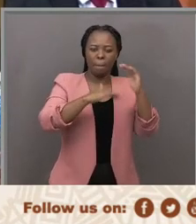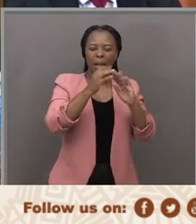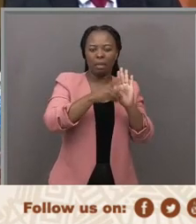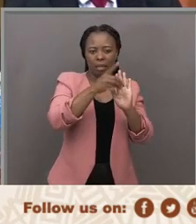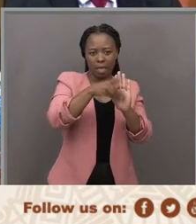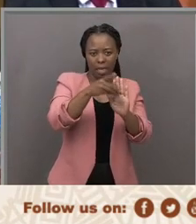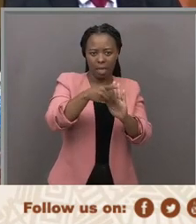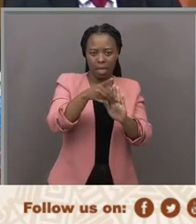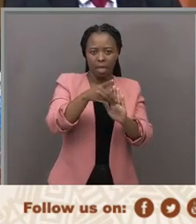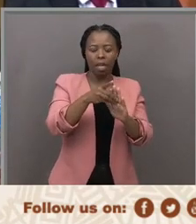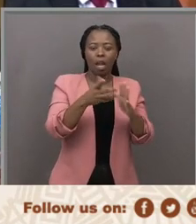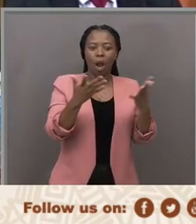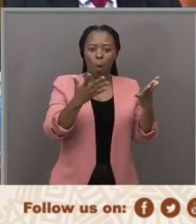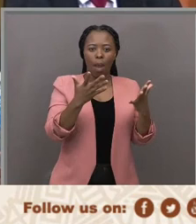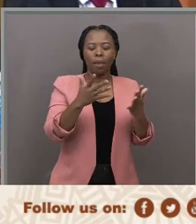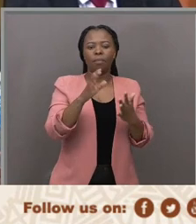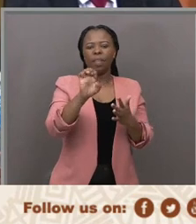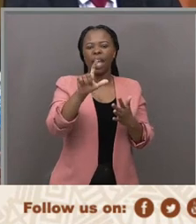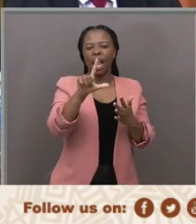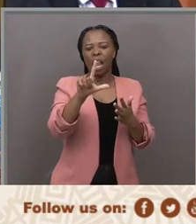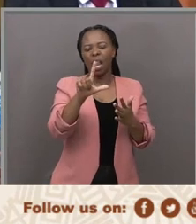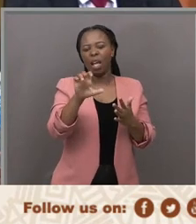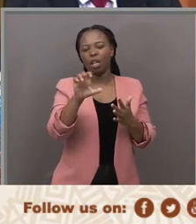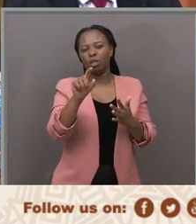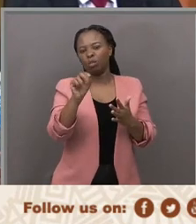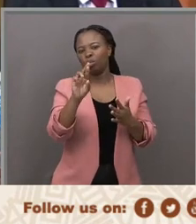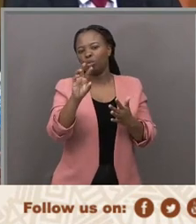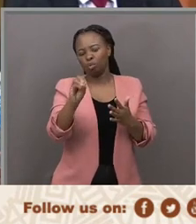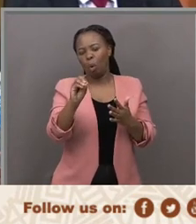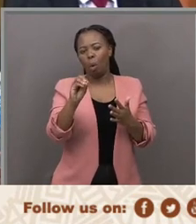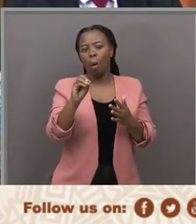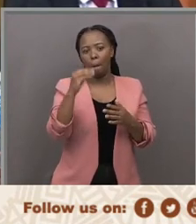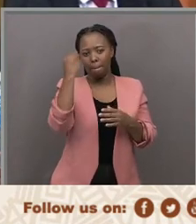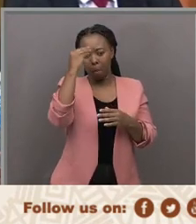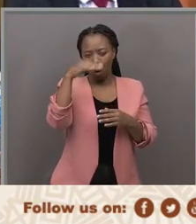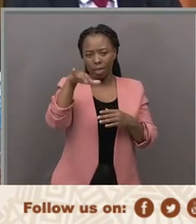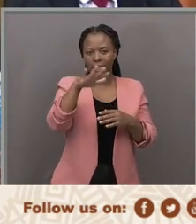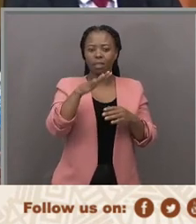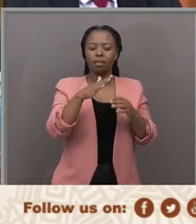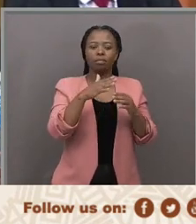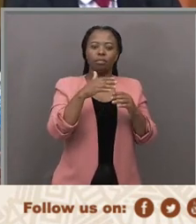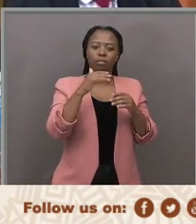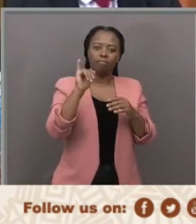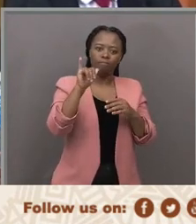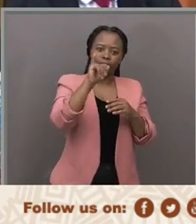in our metropolis and in our province. The transportation of cargo